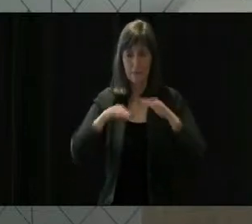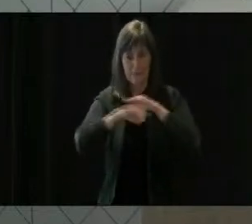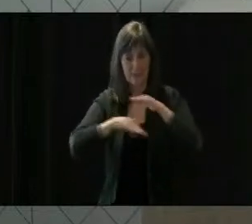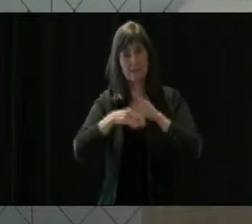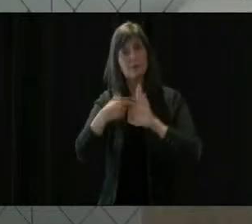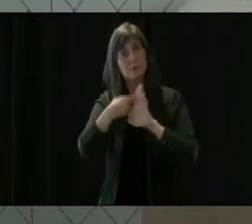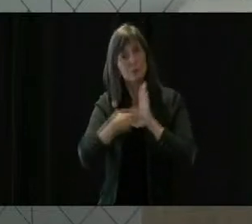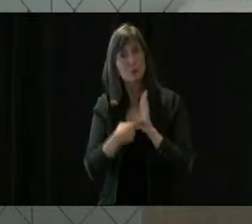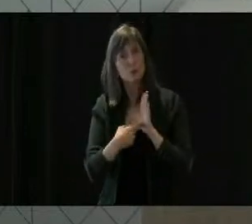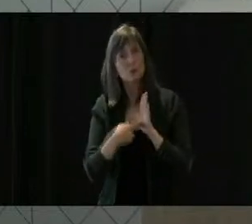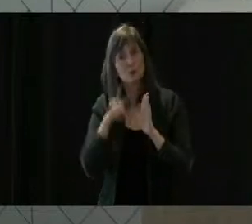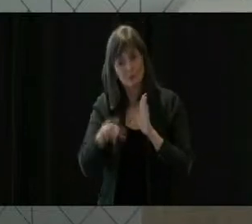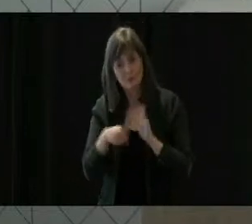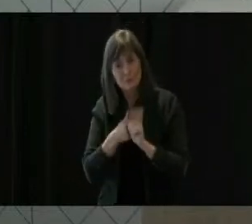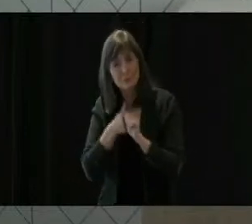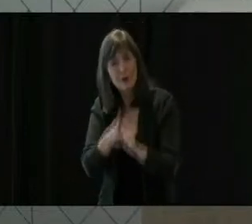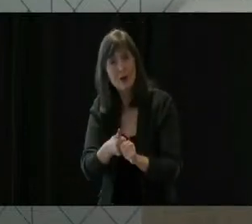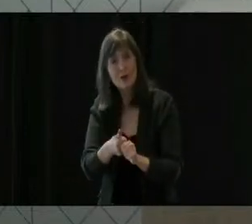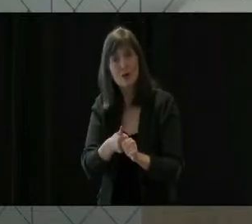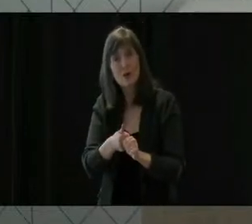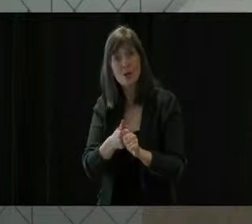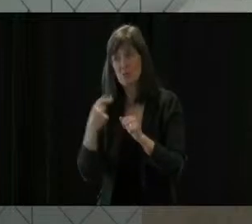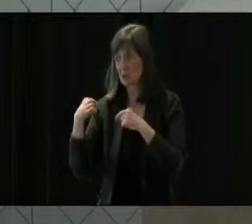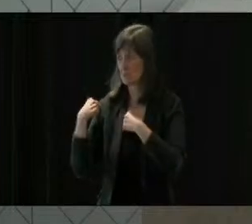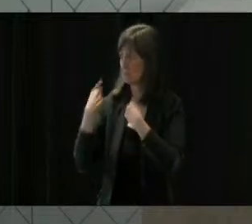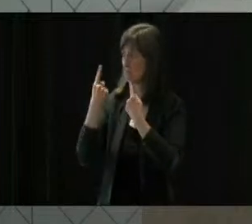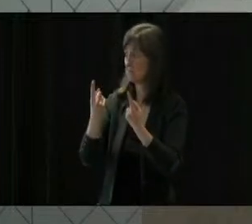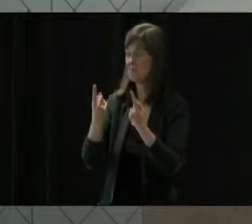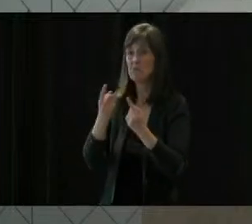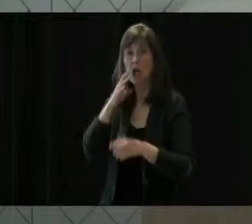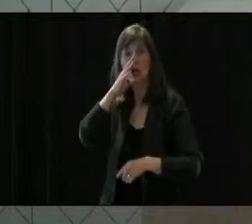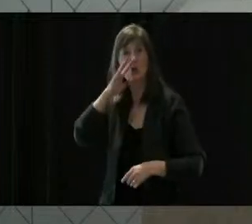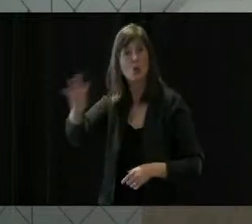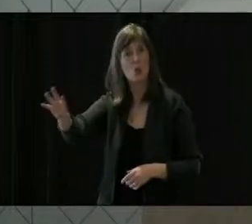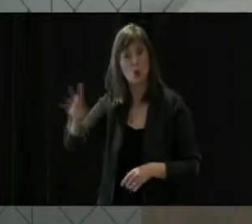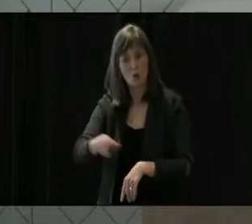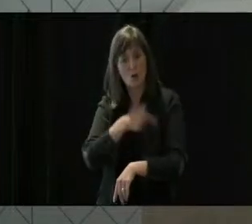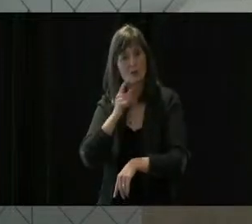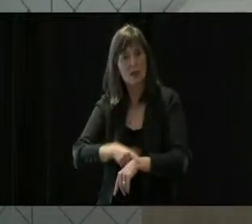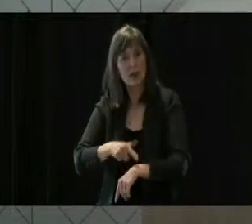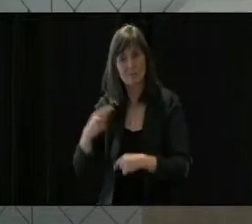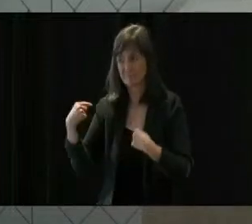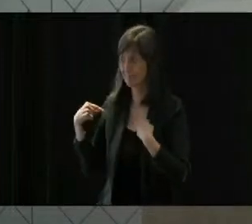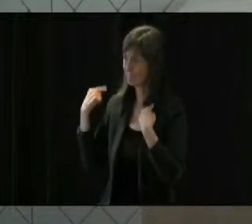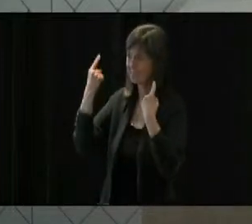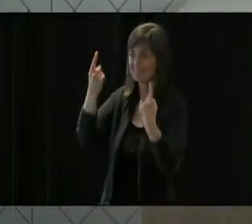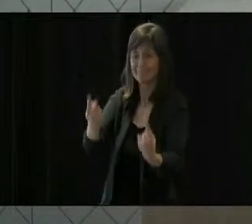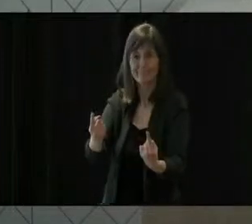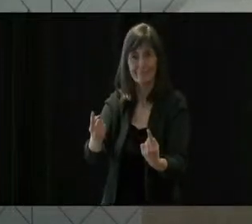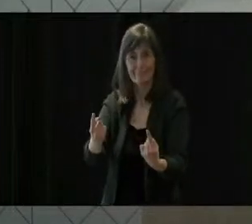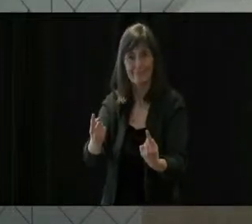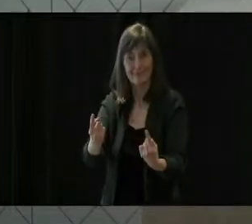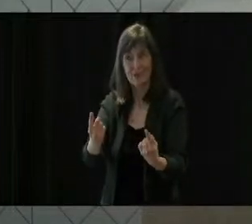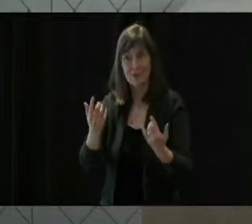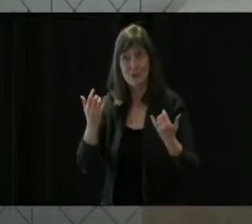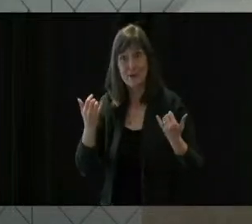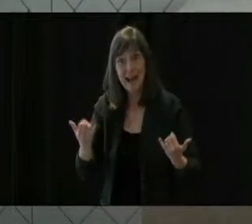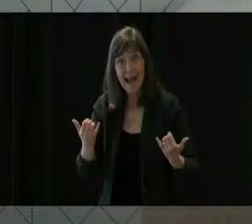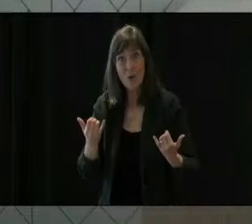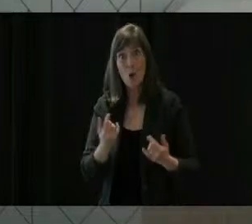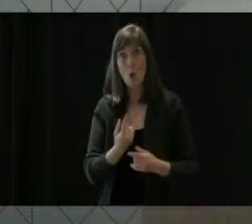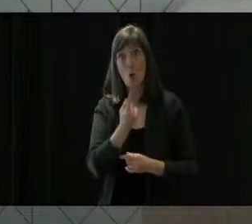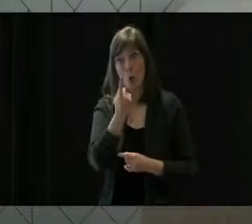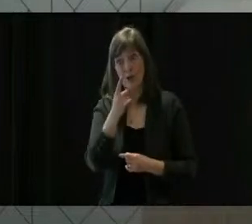we think have not been respected for a long time. So one of the resets is on that